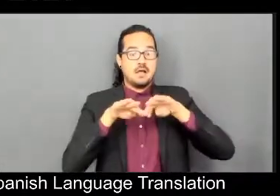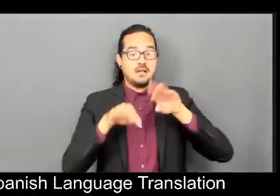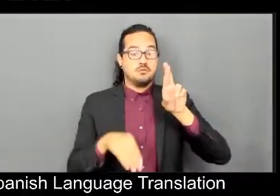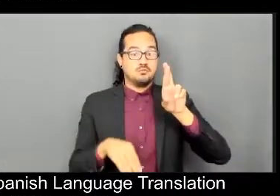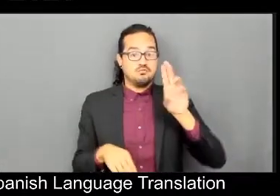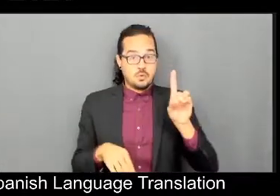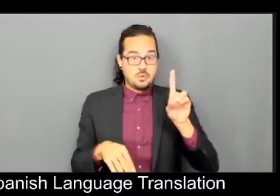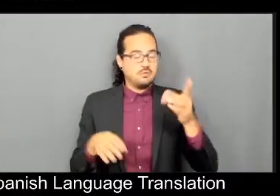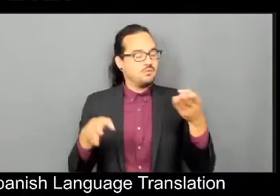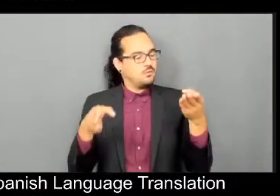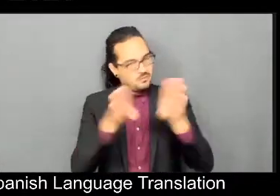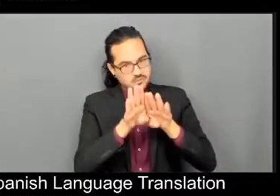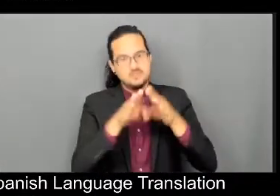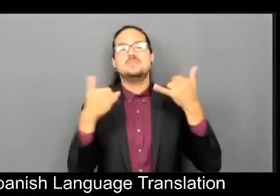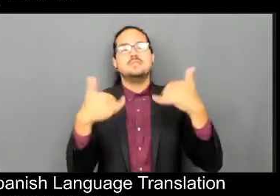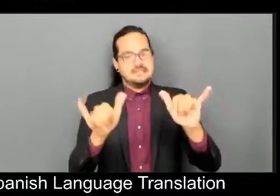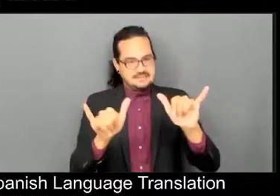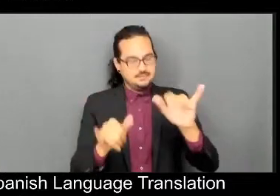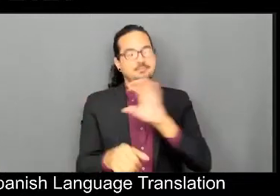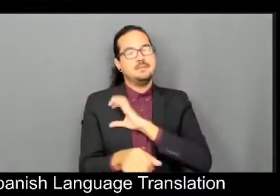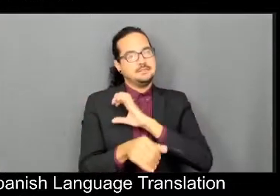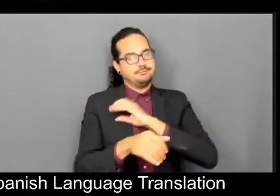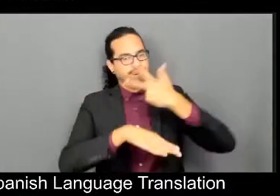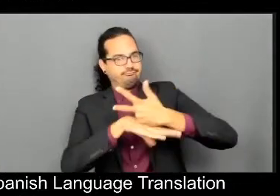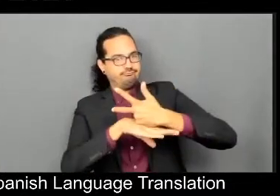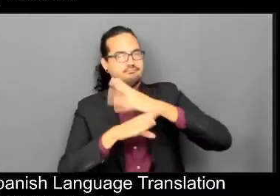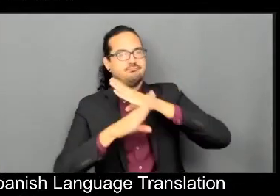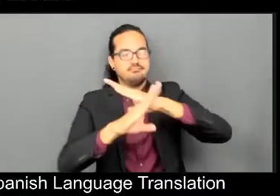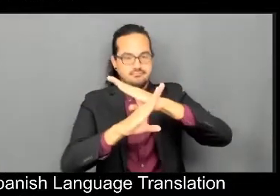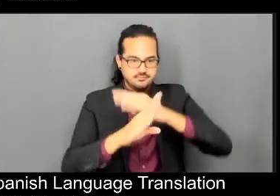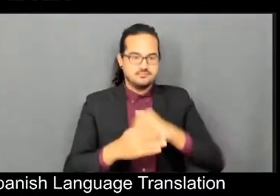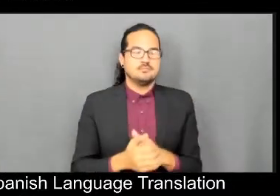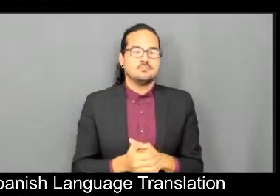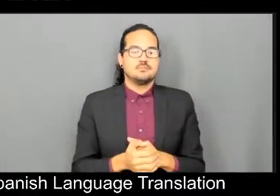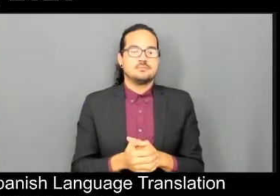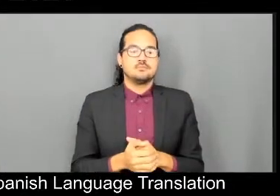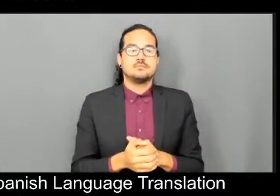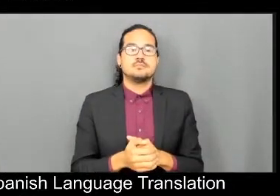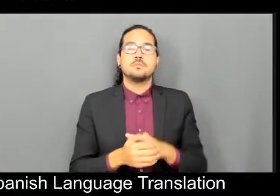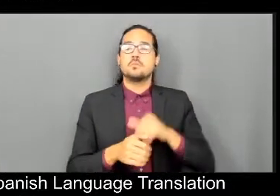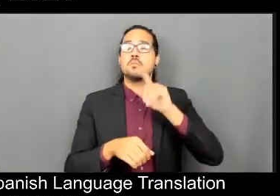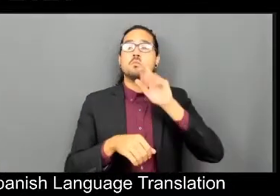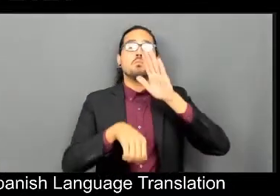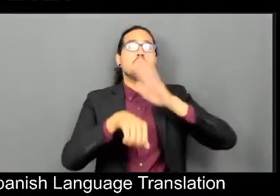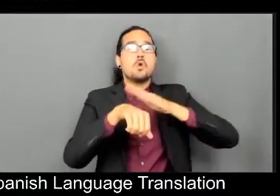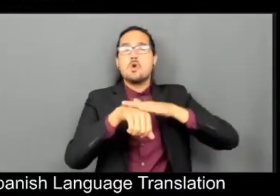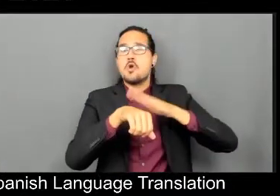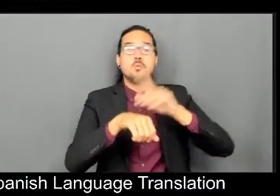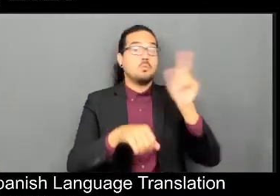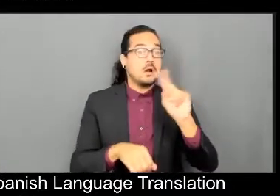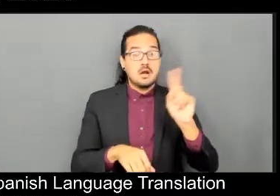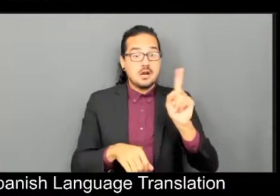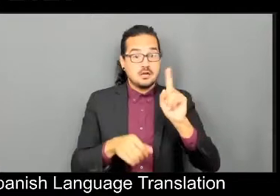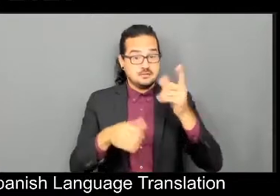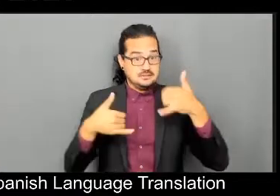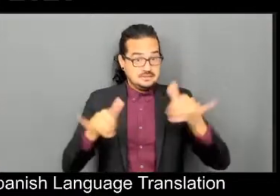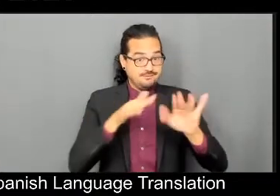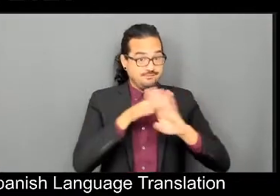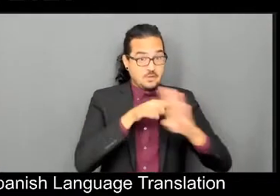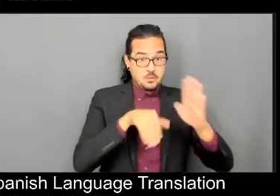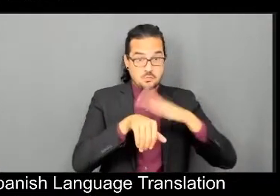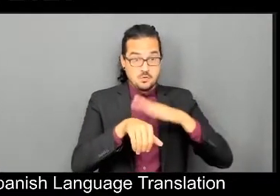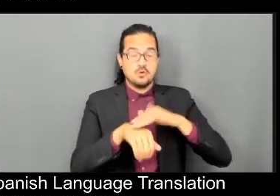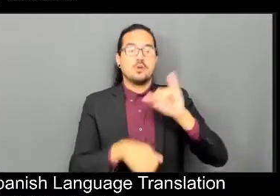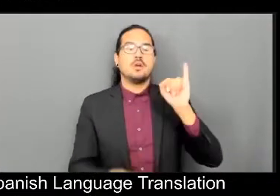warning. The only areas under a warning are Inverness Park, the area around the Bear Valley Visitor Center and